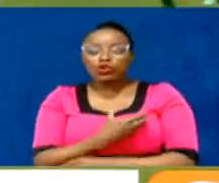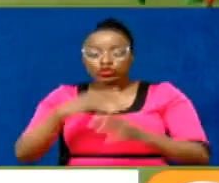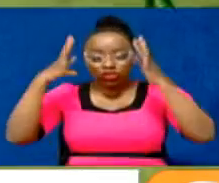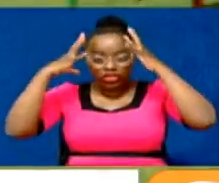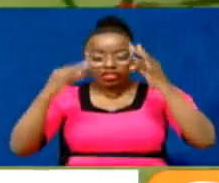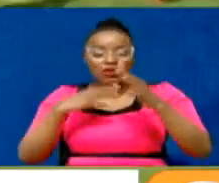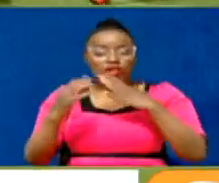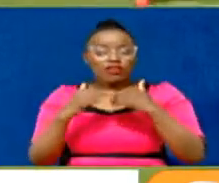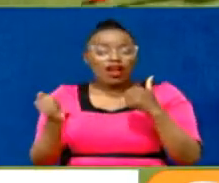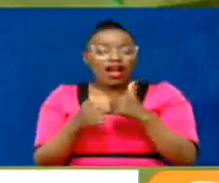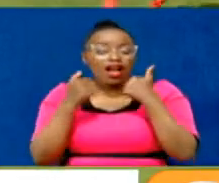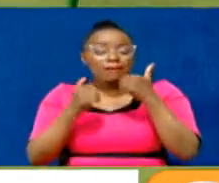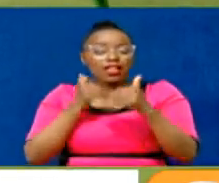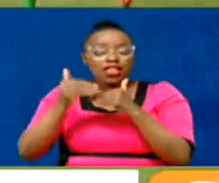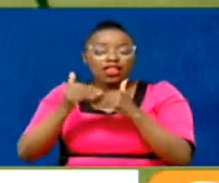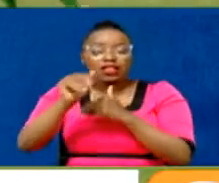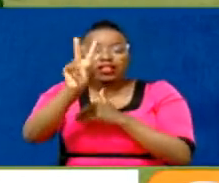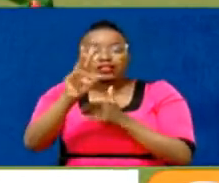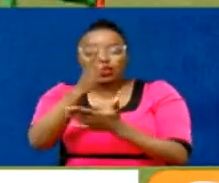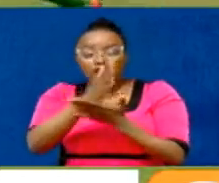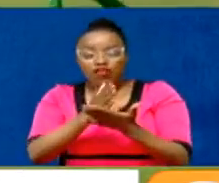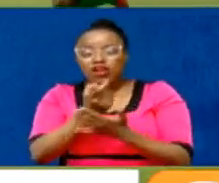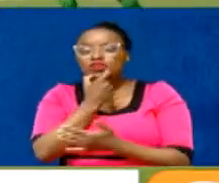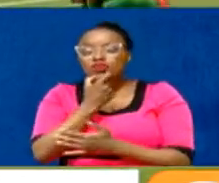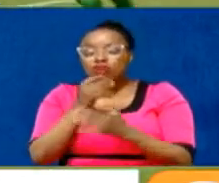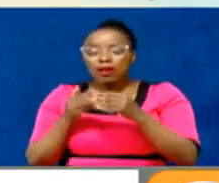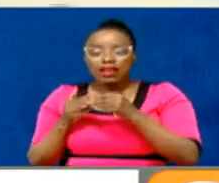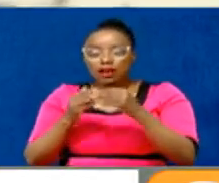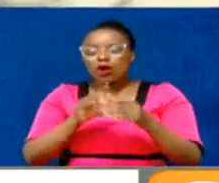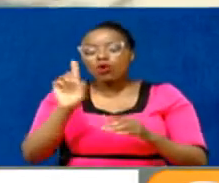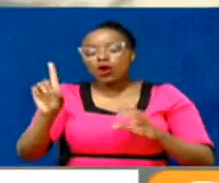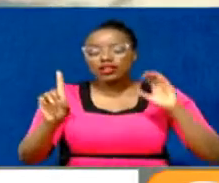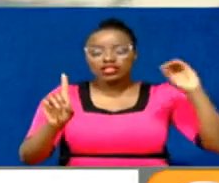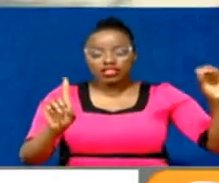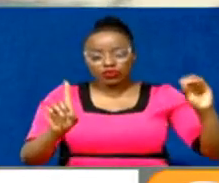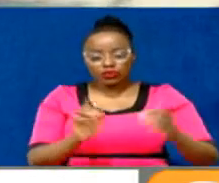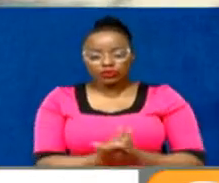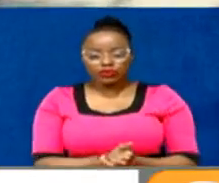on the match that did not proceed to the second half with Gor Mahia leading 1-0.